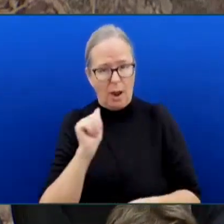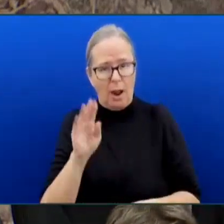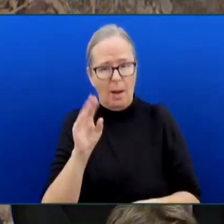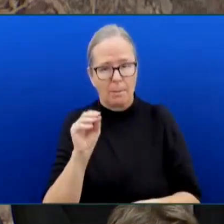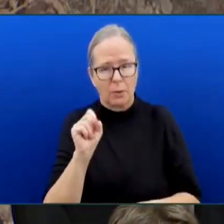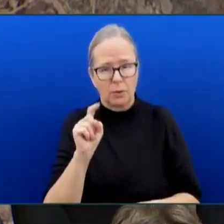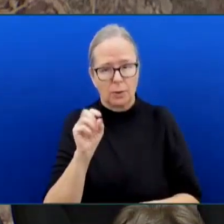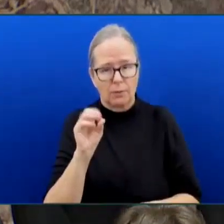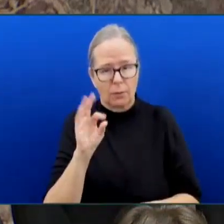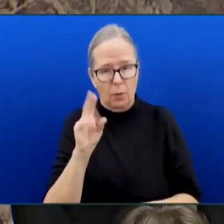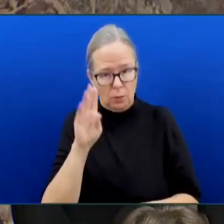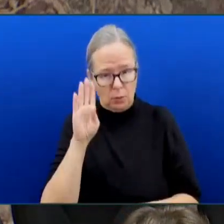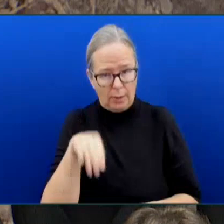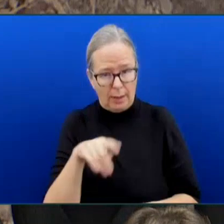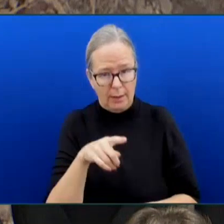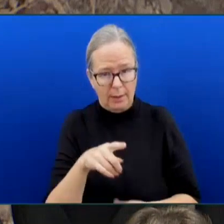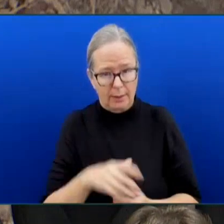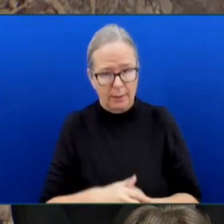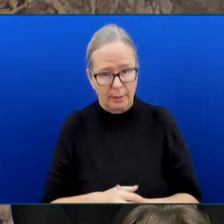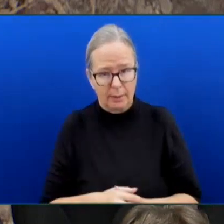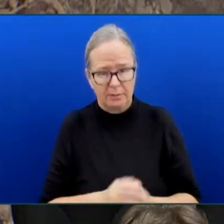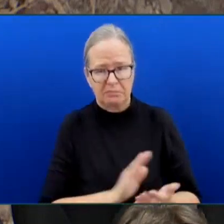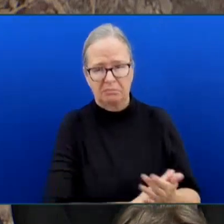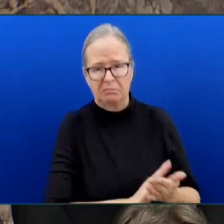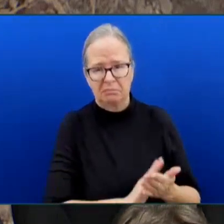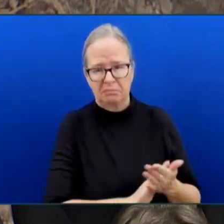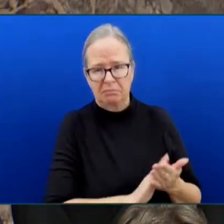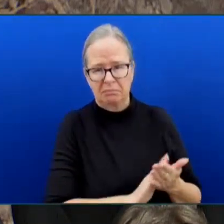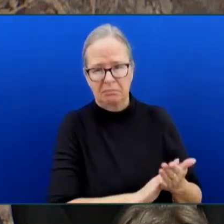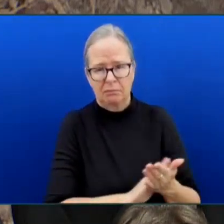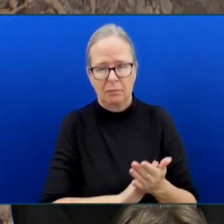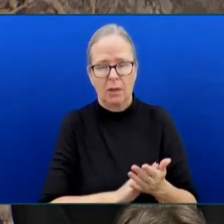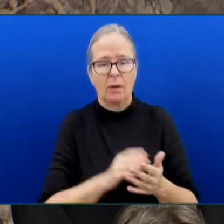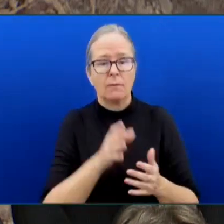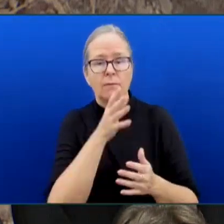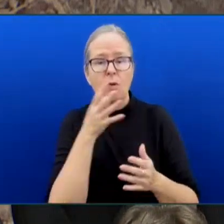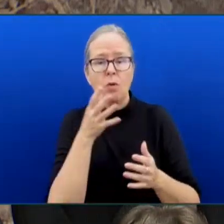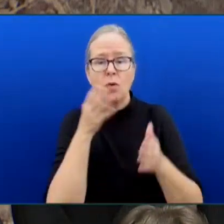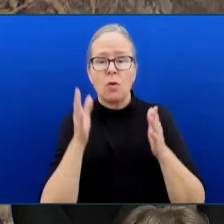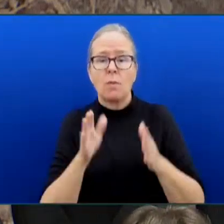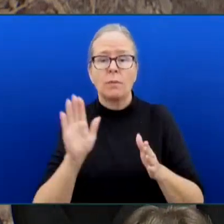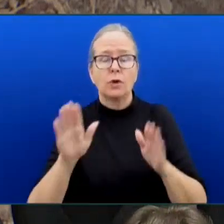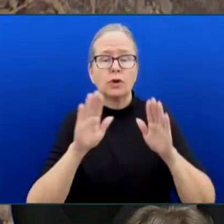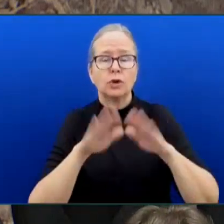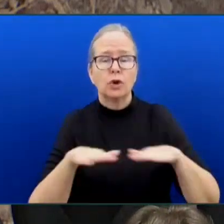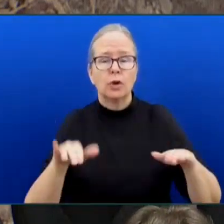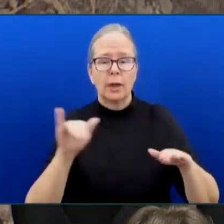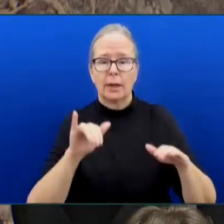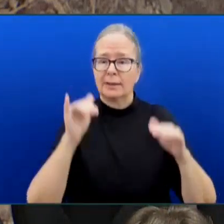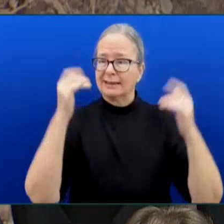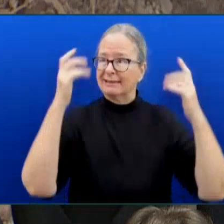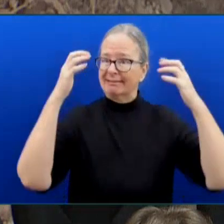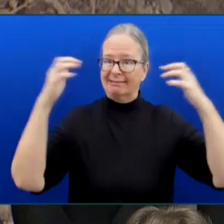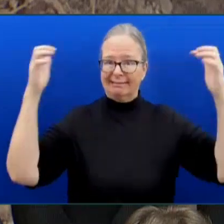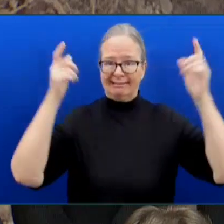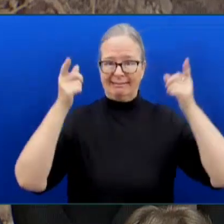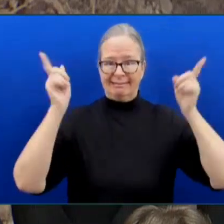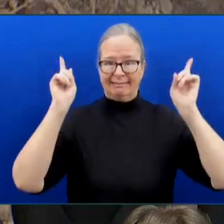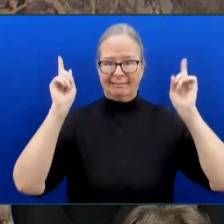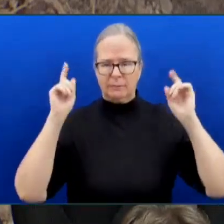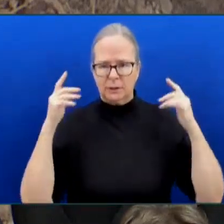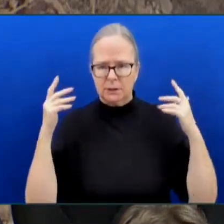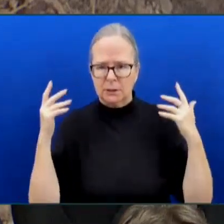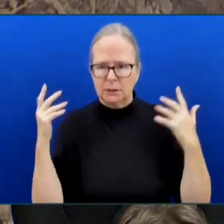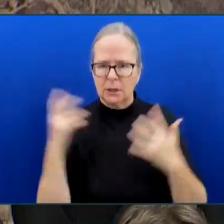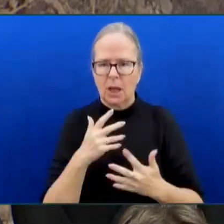Mr. Speaker, farmers and their children, like those in the gallery today, are scared to death, targeted by radical protesters who threaten